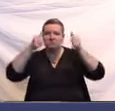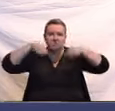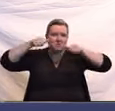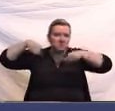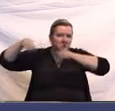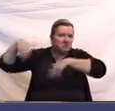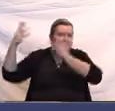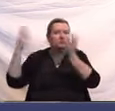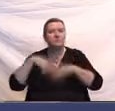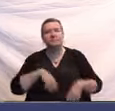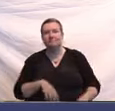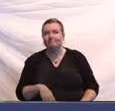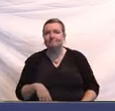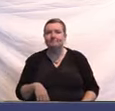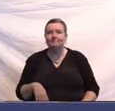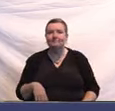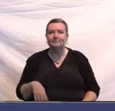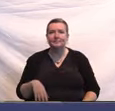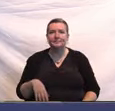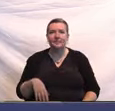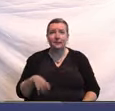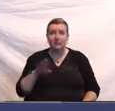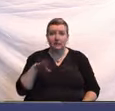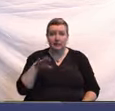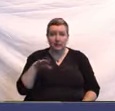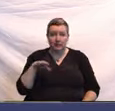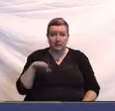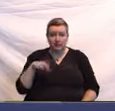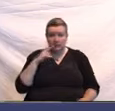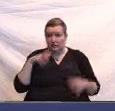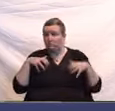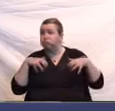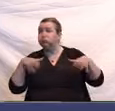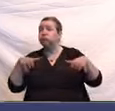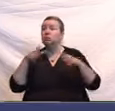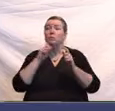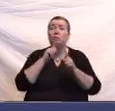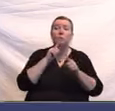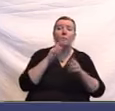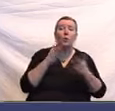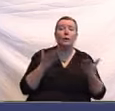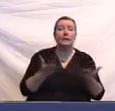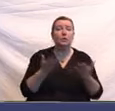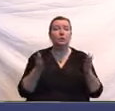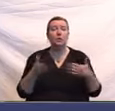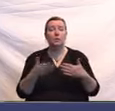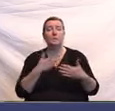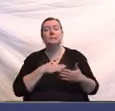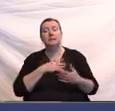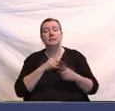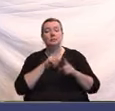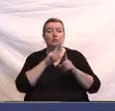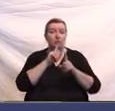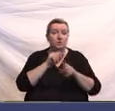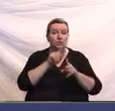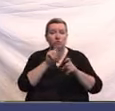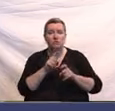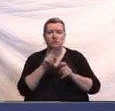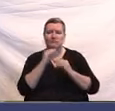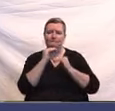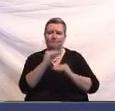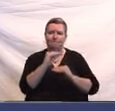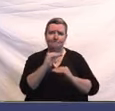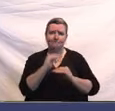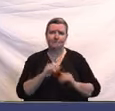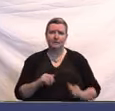a little bit more economical. There's a bunch of folks here today, so I appreciate that. Brent, good afternoon. Good afternoon. Will New Jersey follow